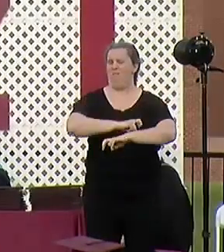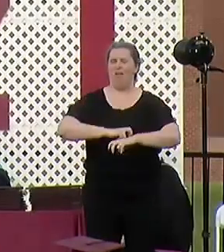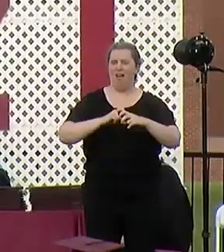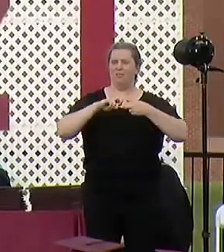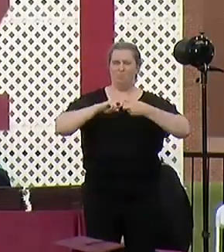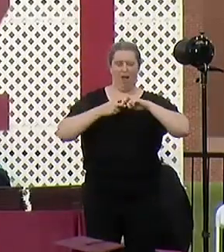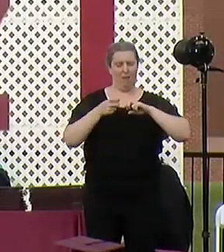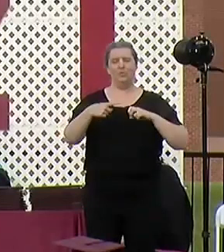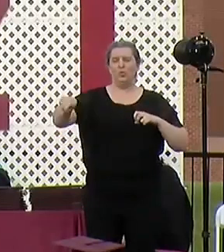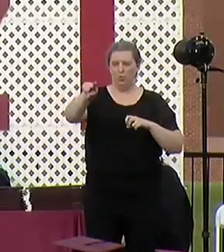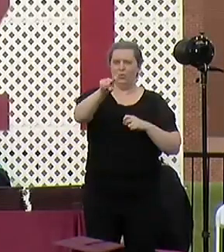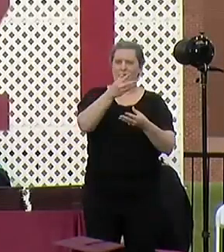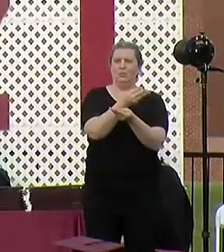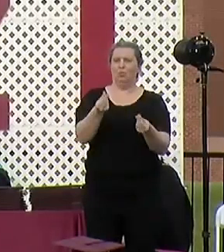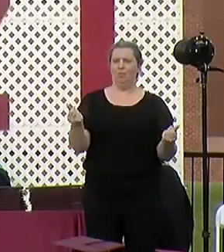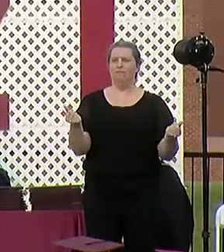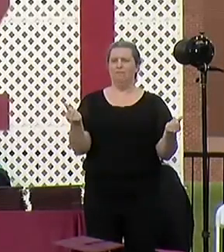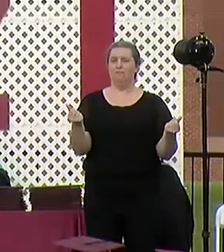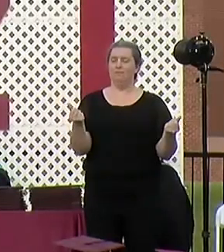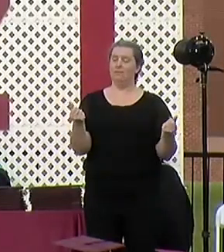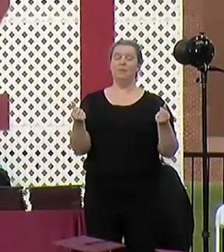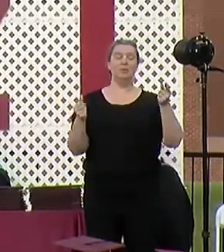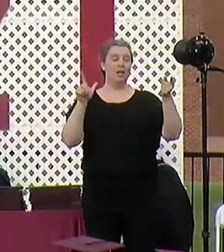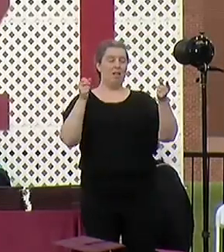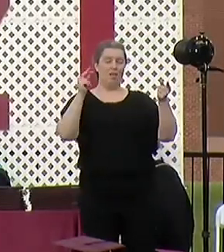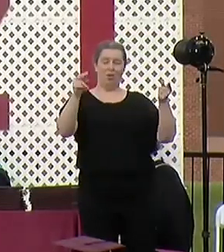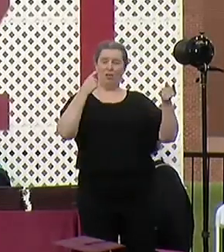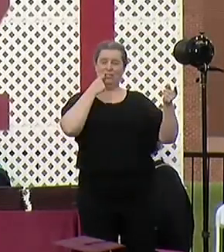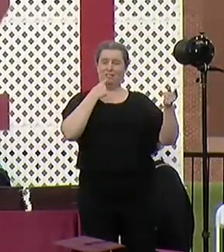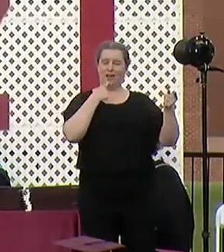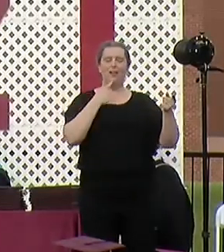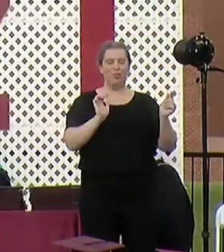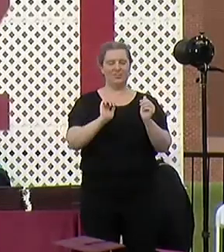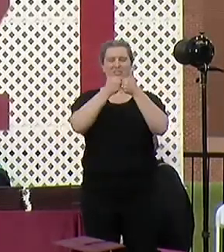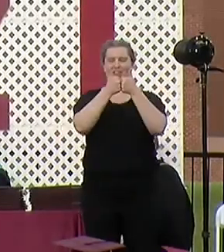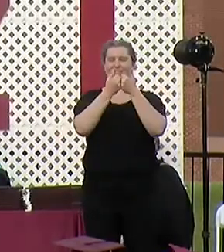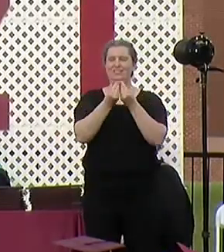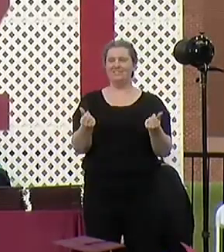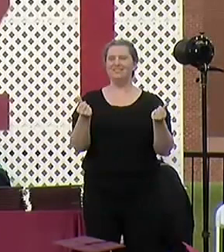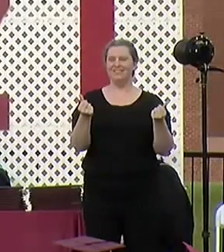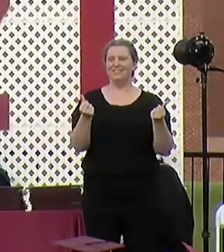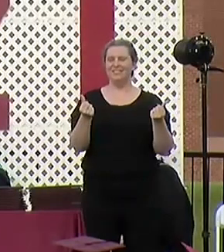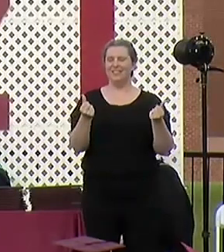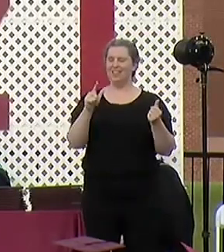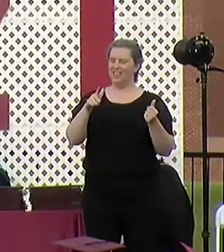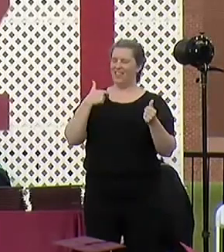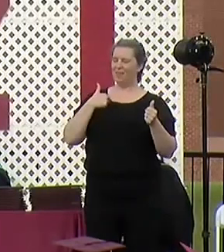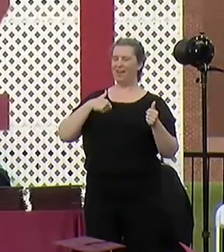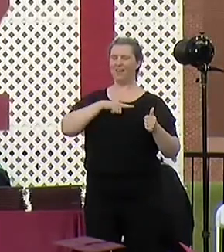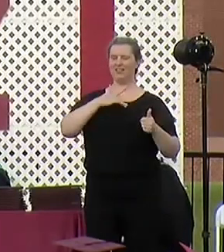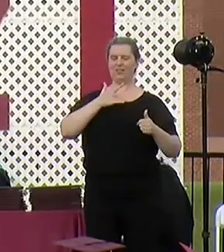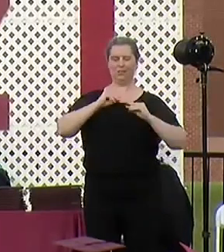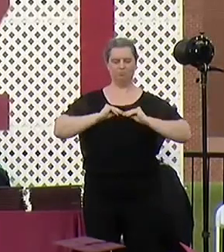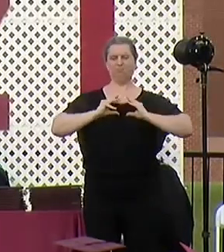need you to help solve. But as Lauren stated, the challenges pay off. They stretch us. And the ultimate